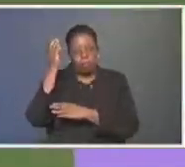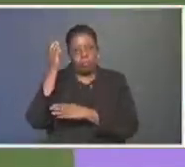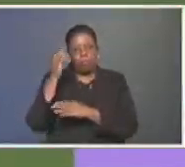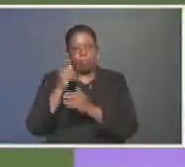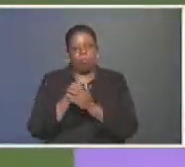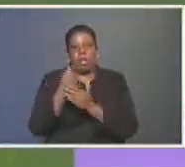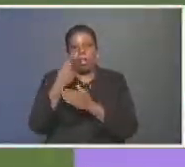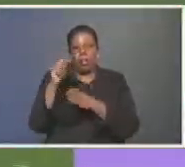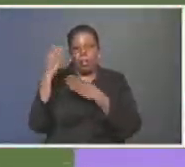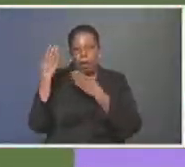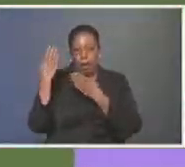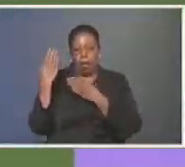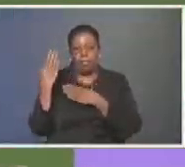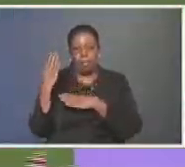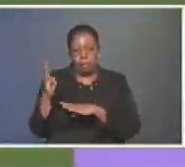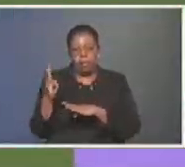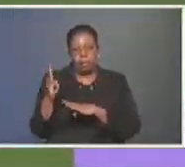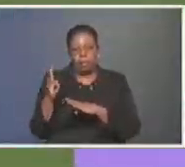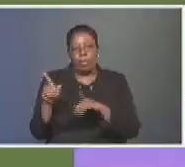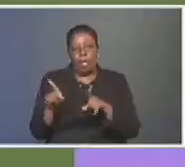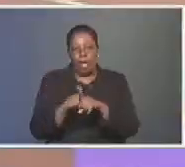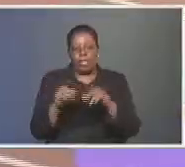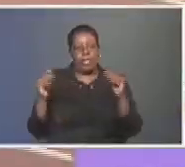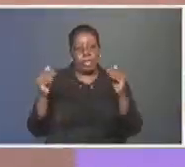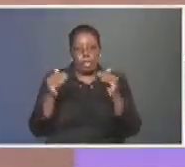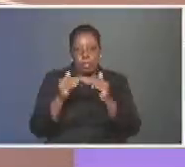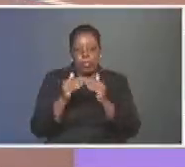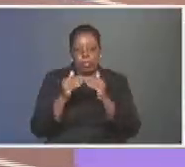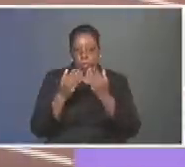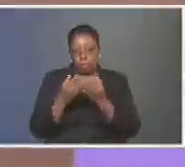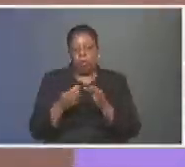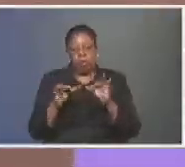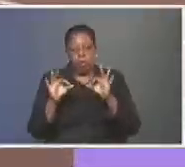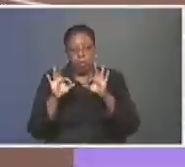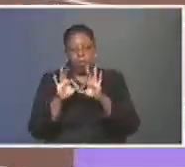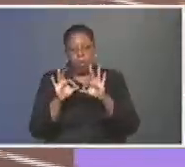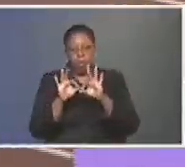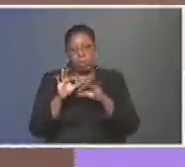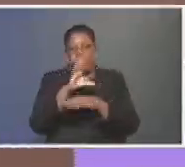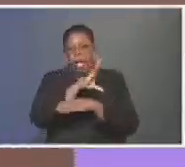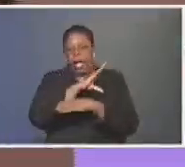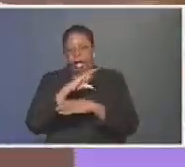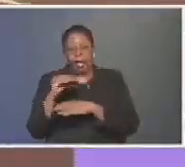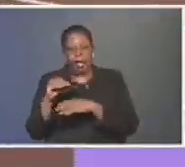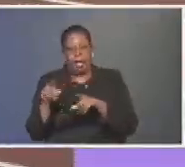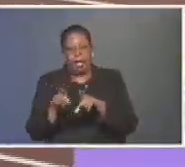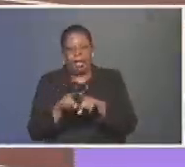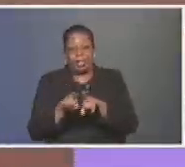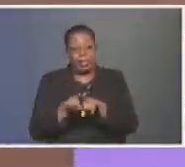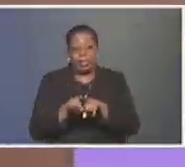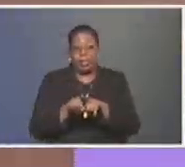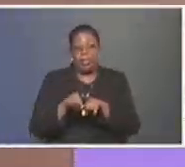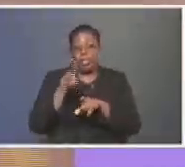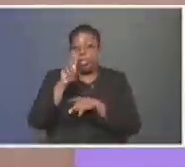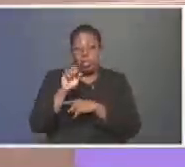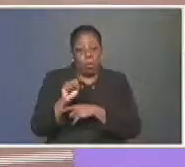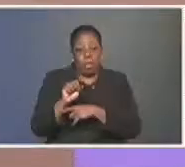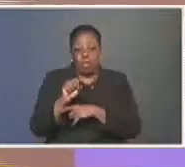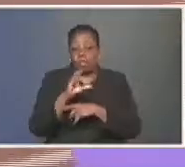the Bahamas as equally important as the United States or Canada or